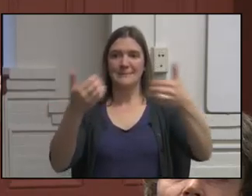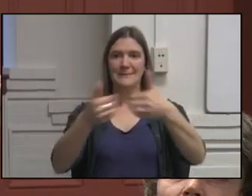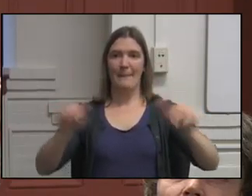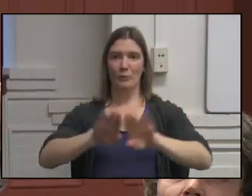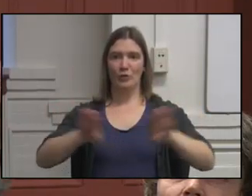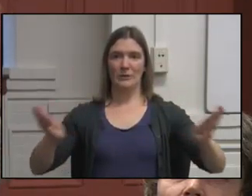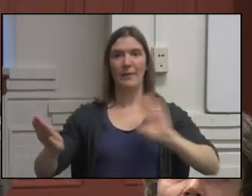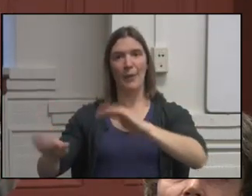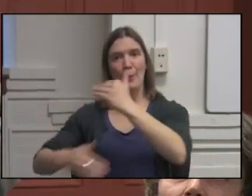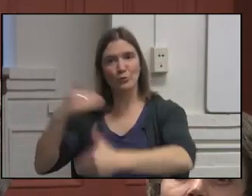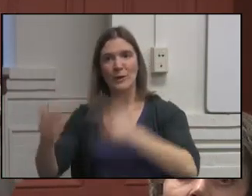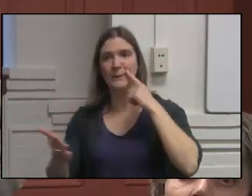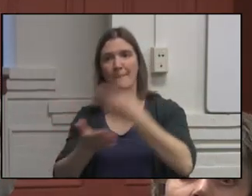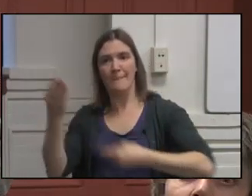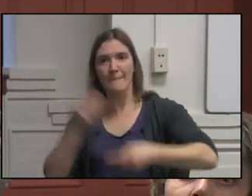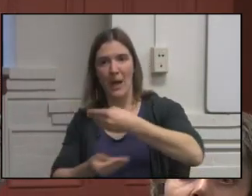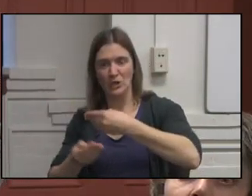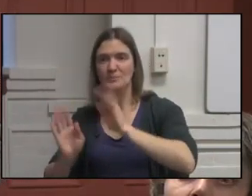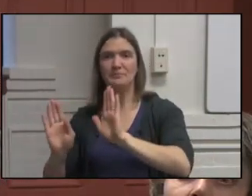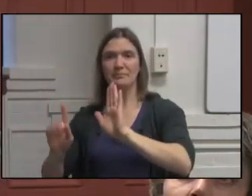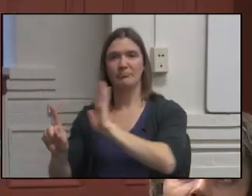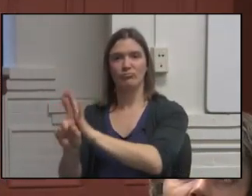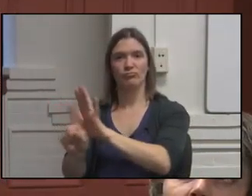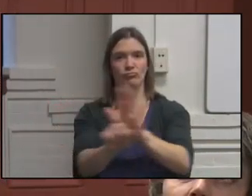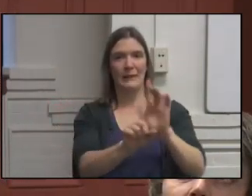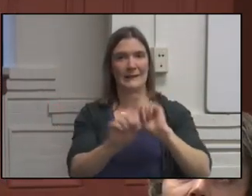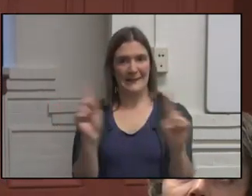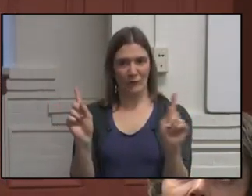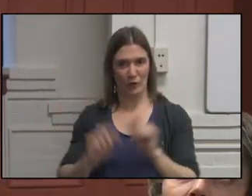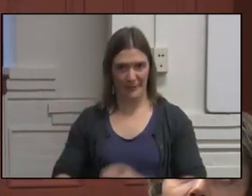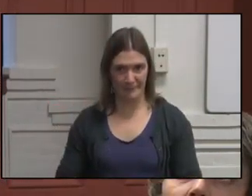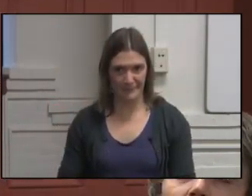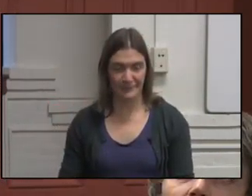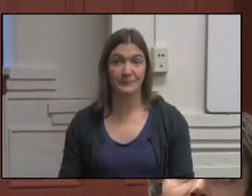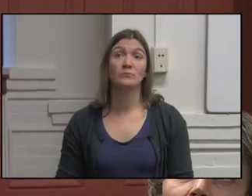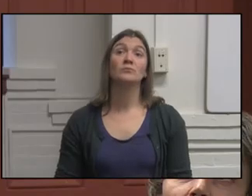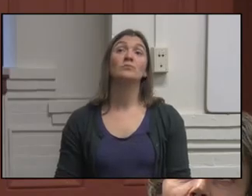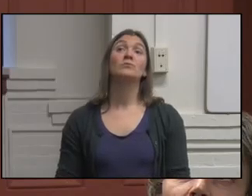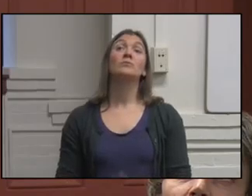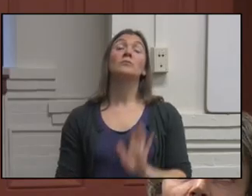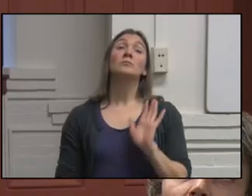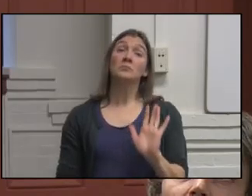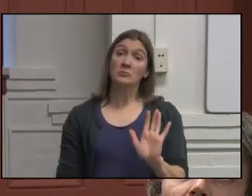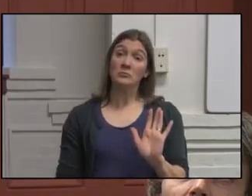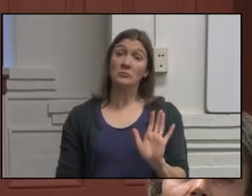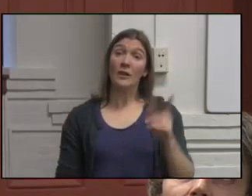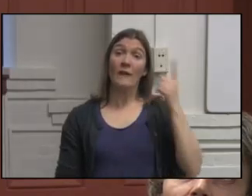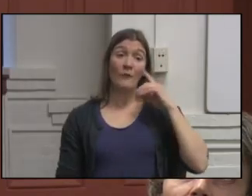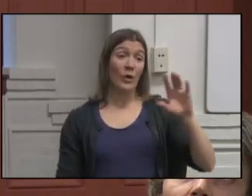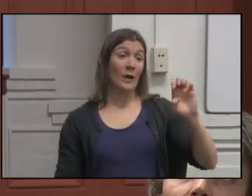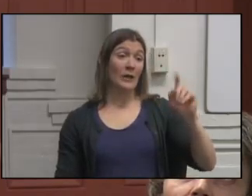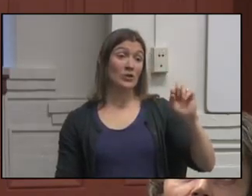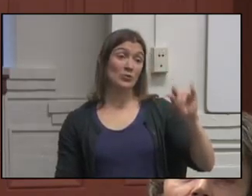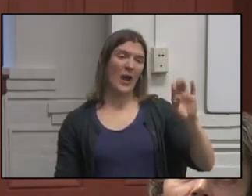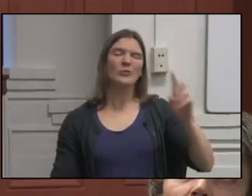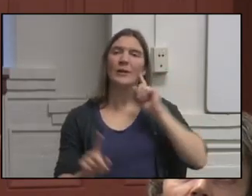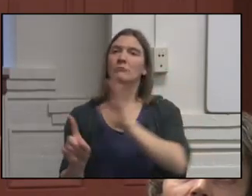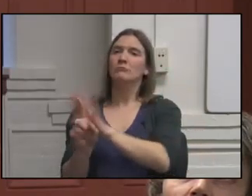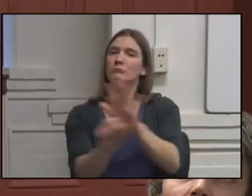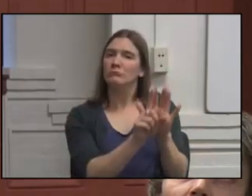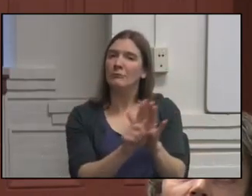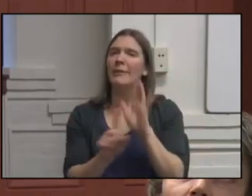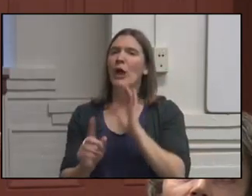the budget process that we all just went through culminating in town meeting. And in fact, for the enterprise funds, the exclusive